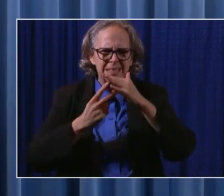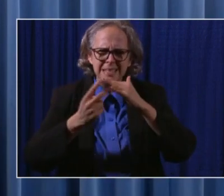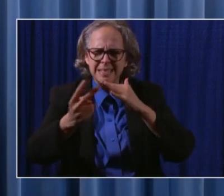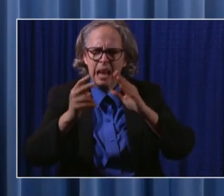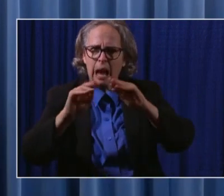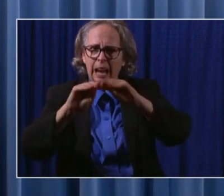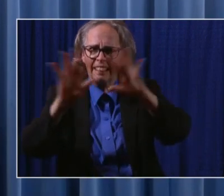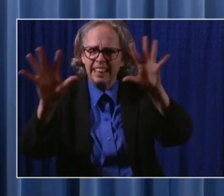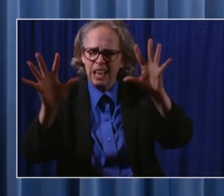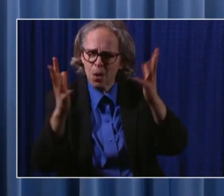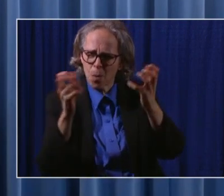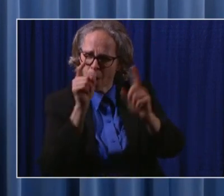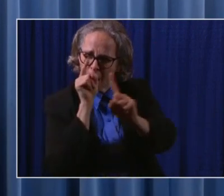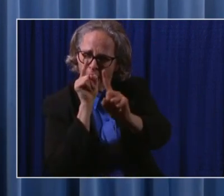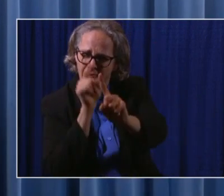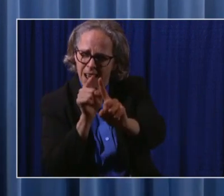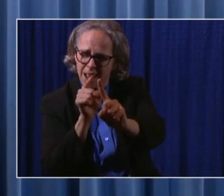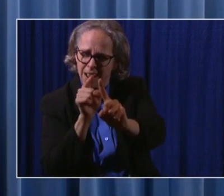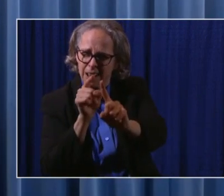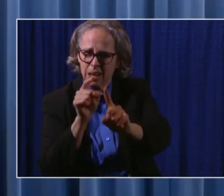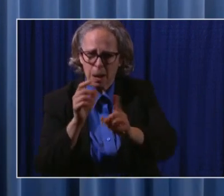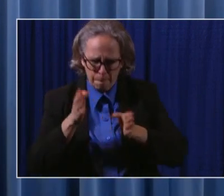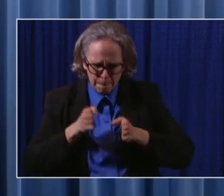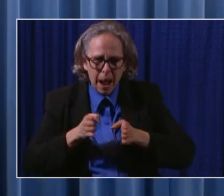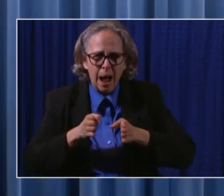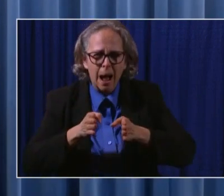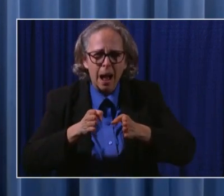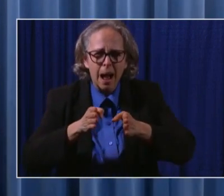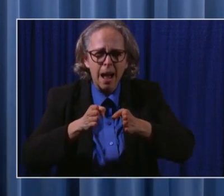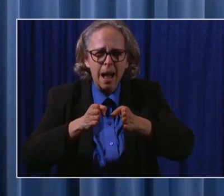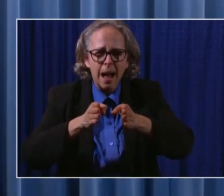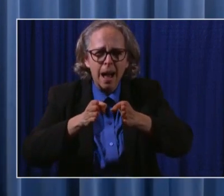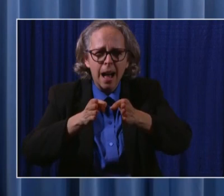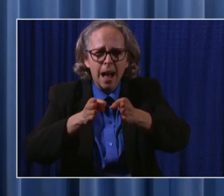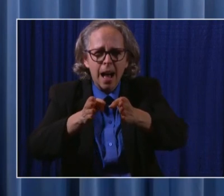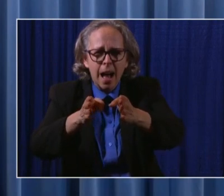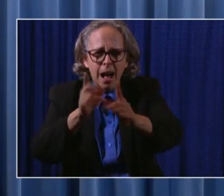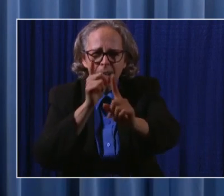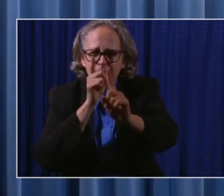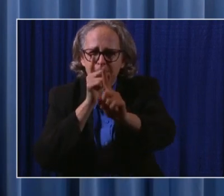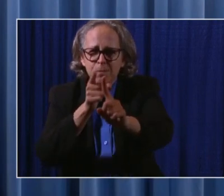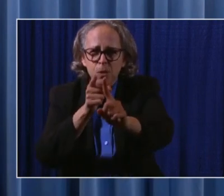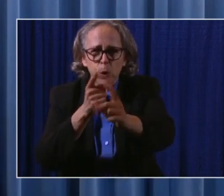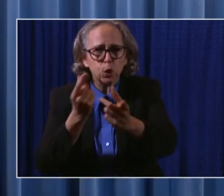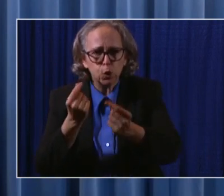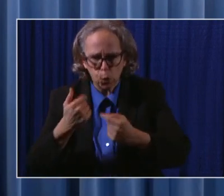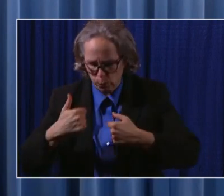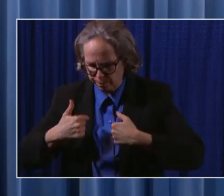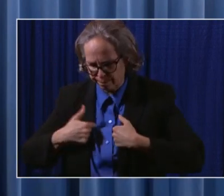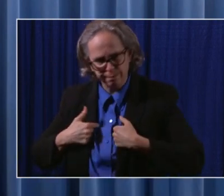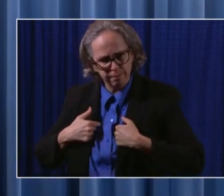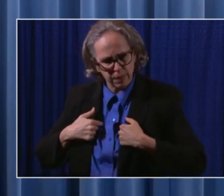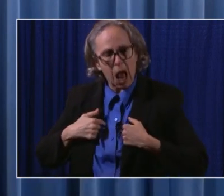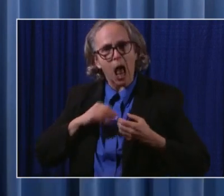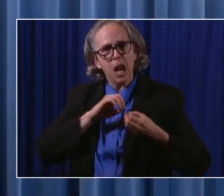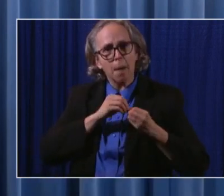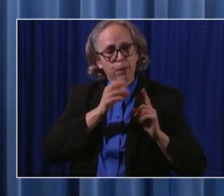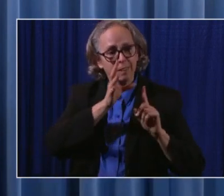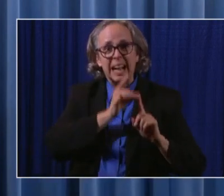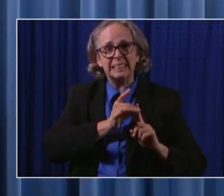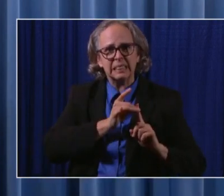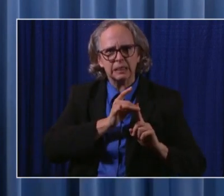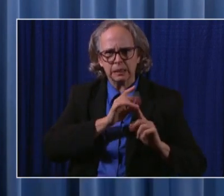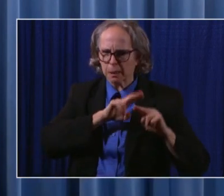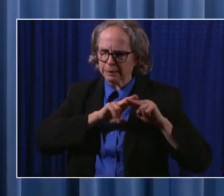pathway needs to be going down in cases, and we need to see that. And we need to see it all over the state of Ohio. We need to see it in your school